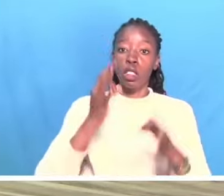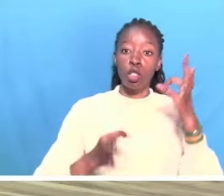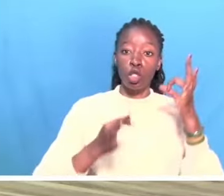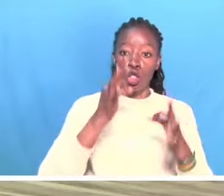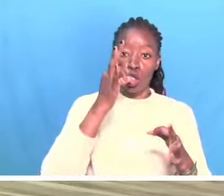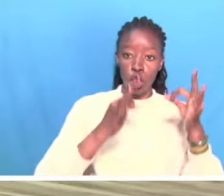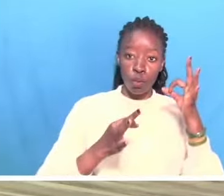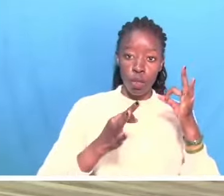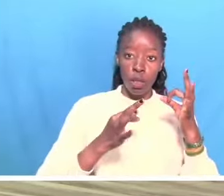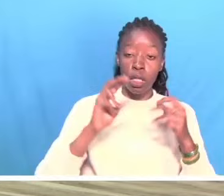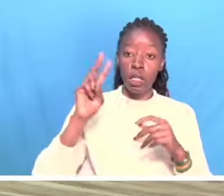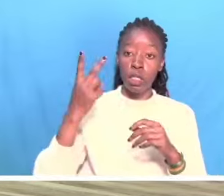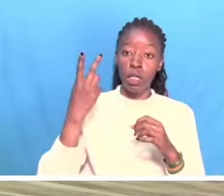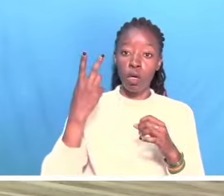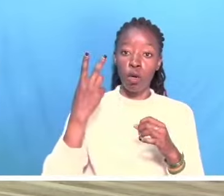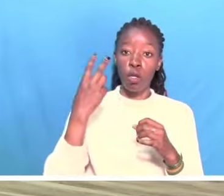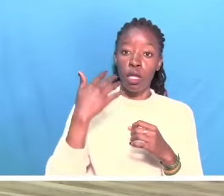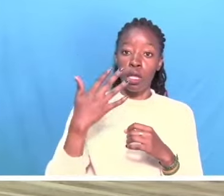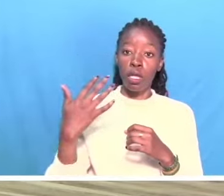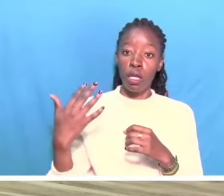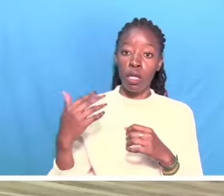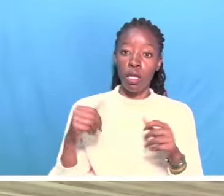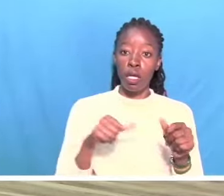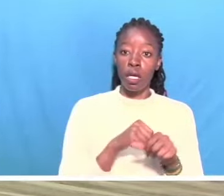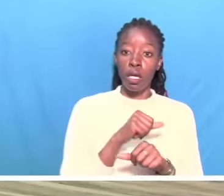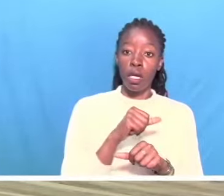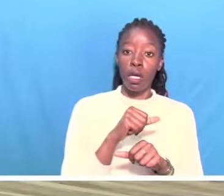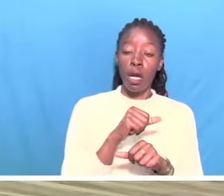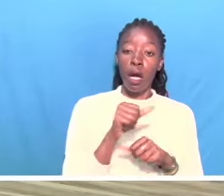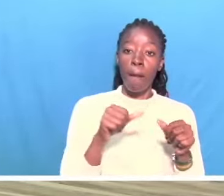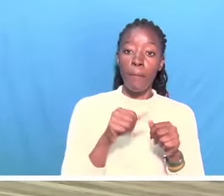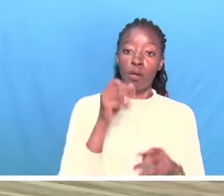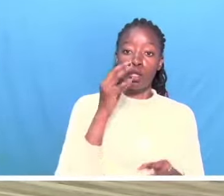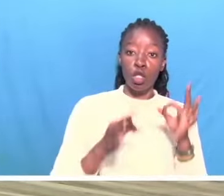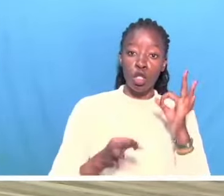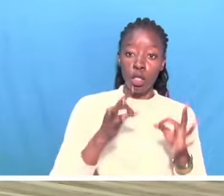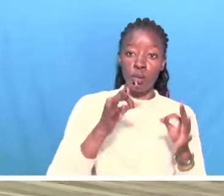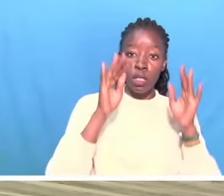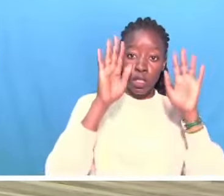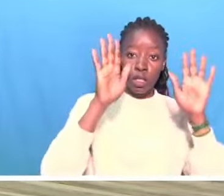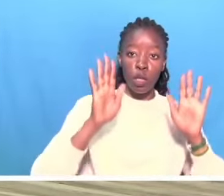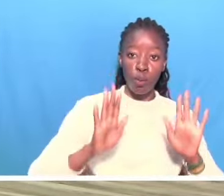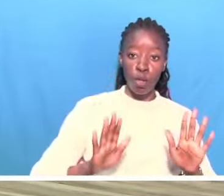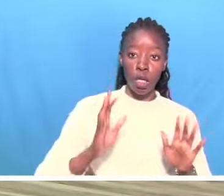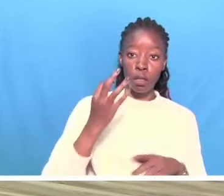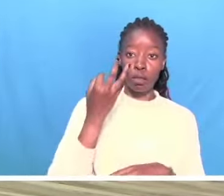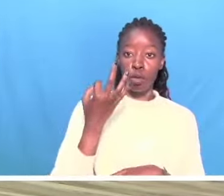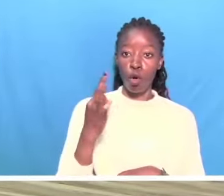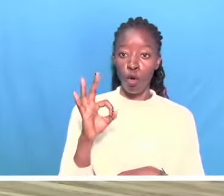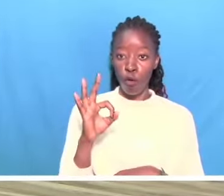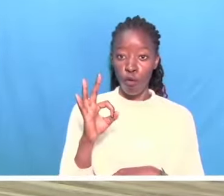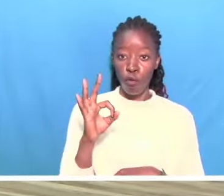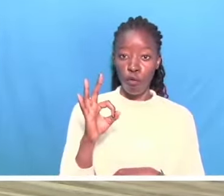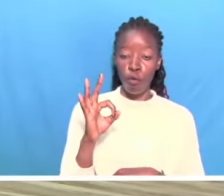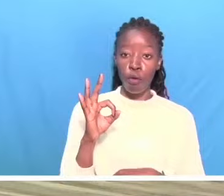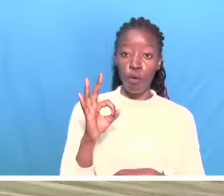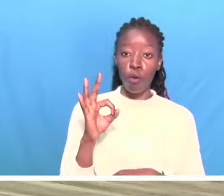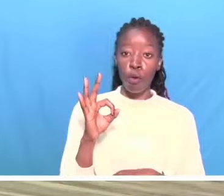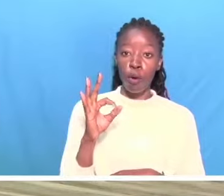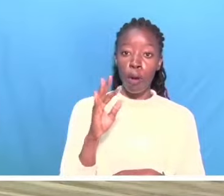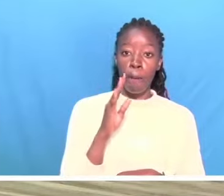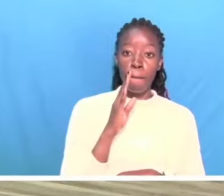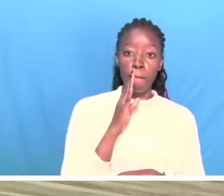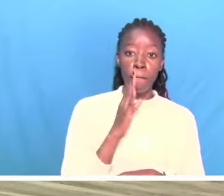second thing that we will look at after God's impartial judgment is the importance of being